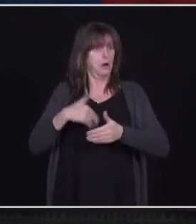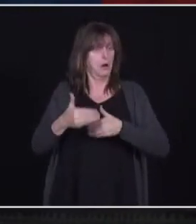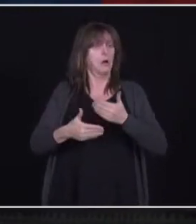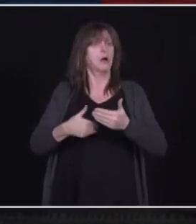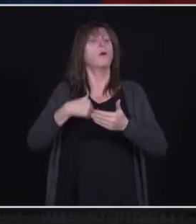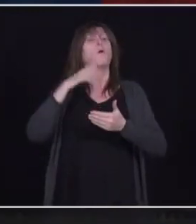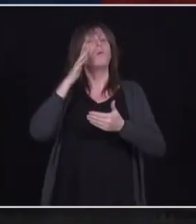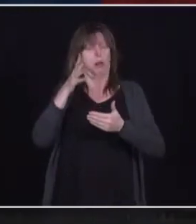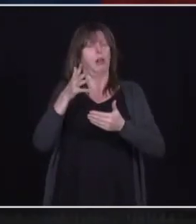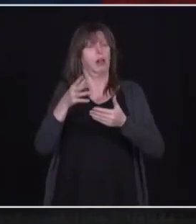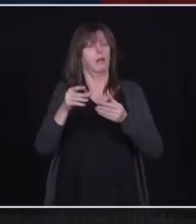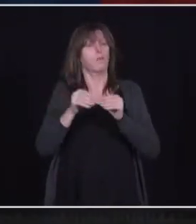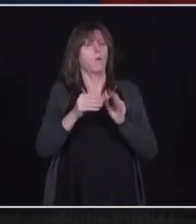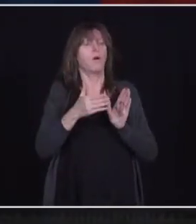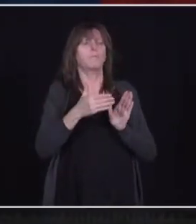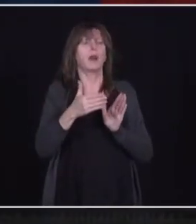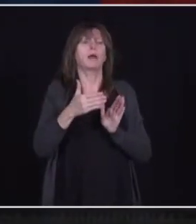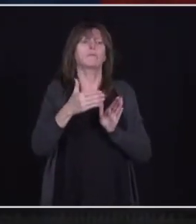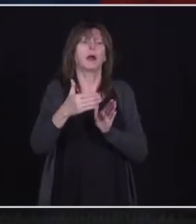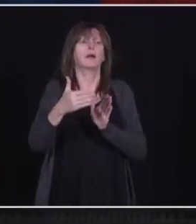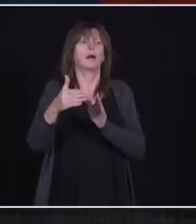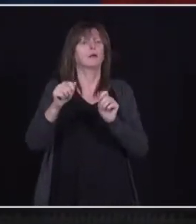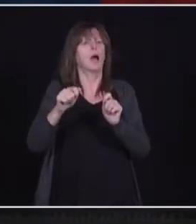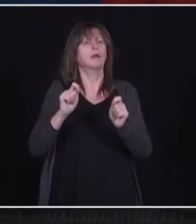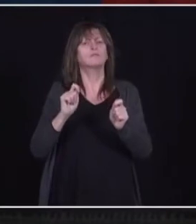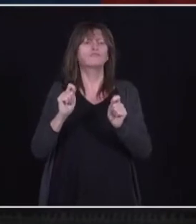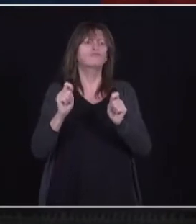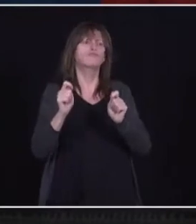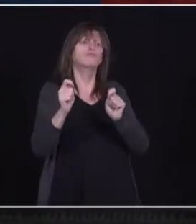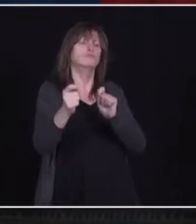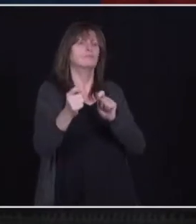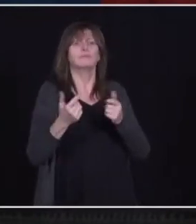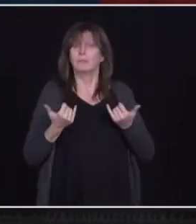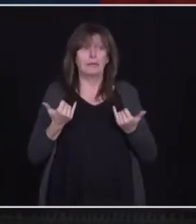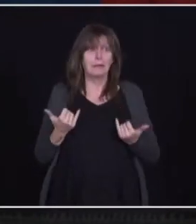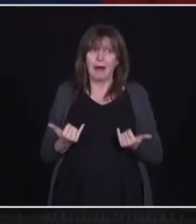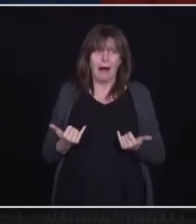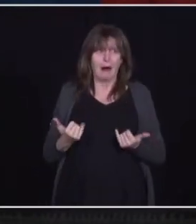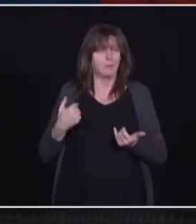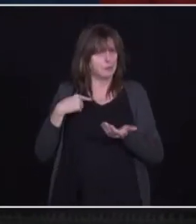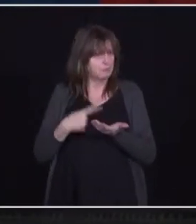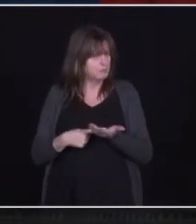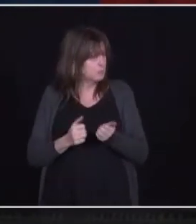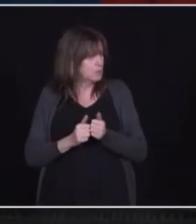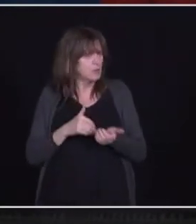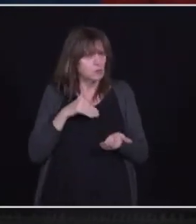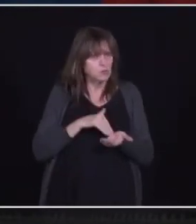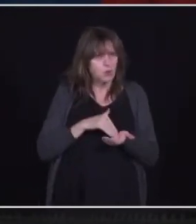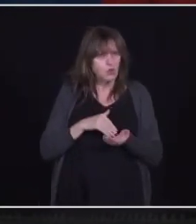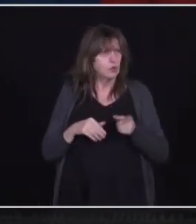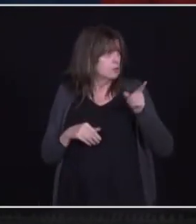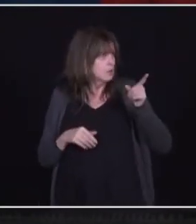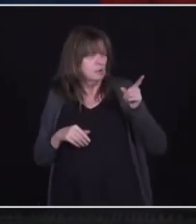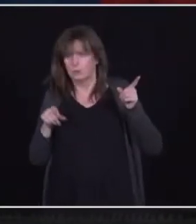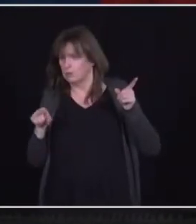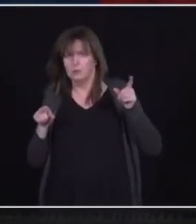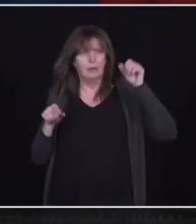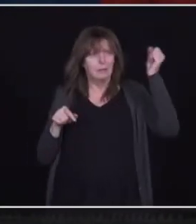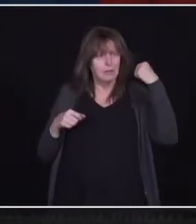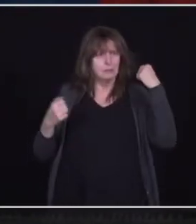described. But we made our assessment based on the best judgment. We talked to the doctors at both sites last night, and they said, yes, save that